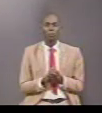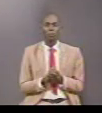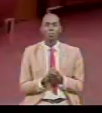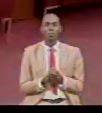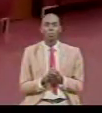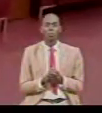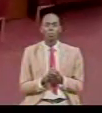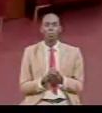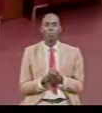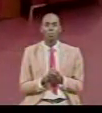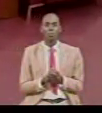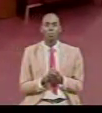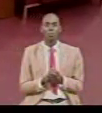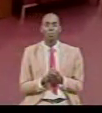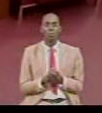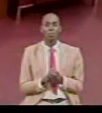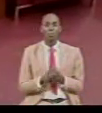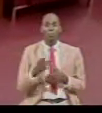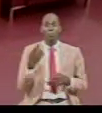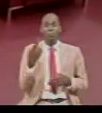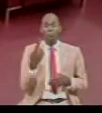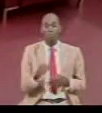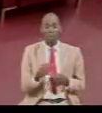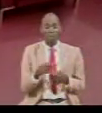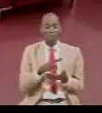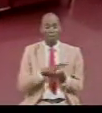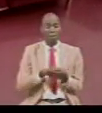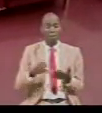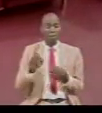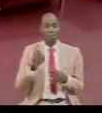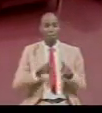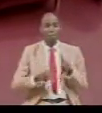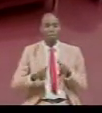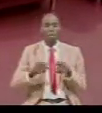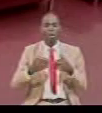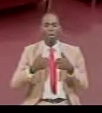The righteous has hope.